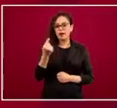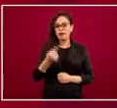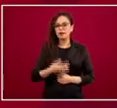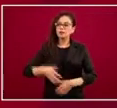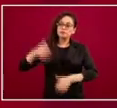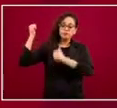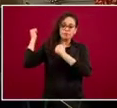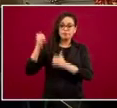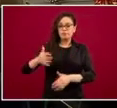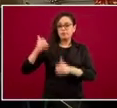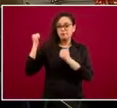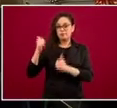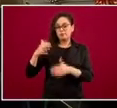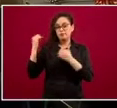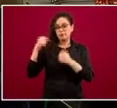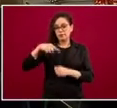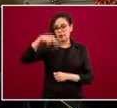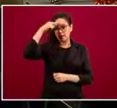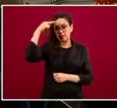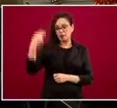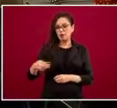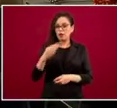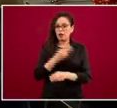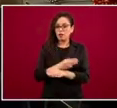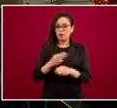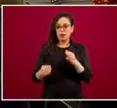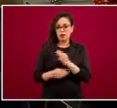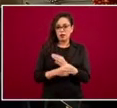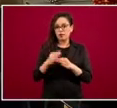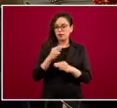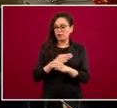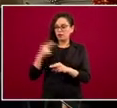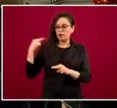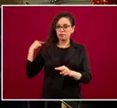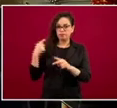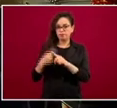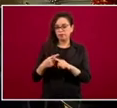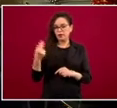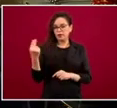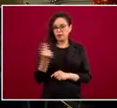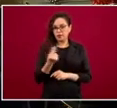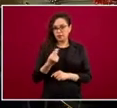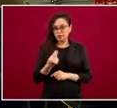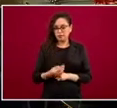of Foreign Affairs, and they had a very clear mission that was to acquire